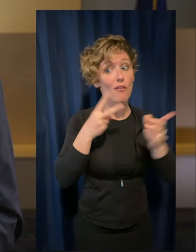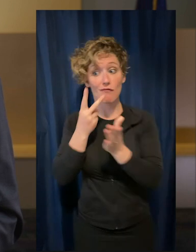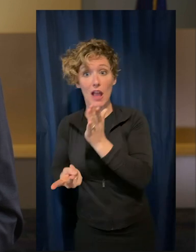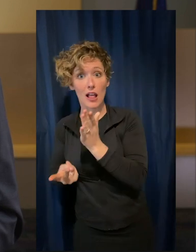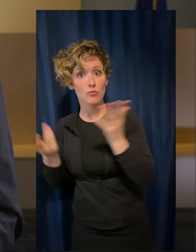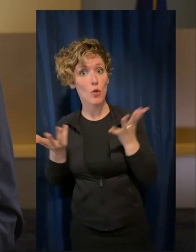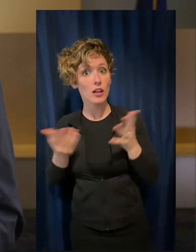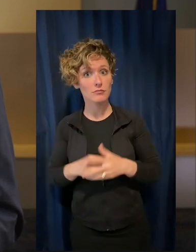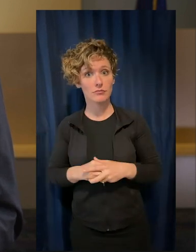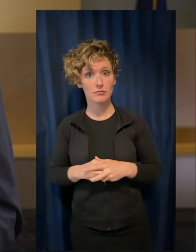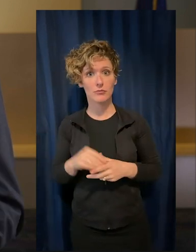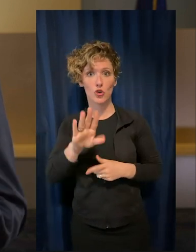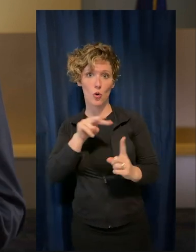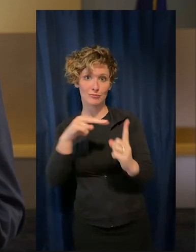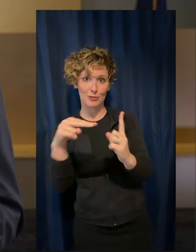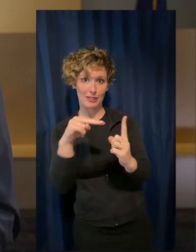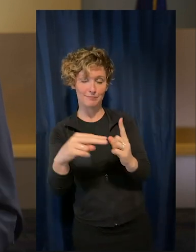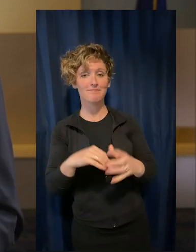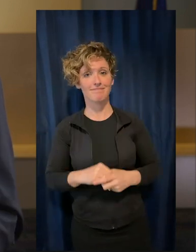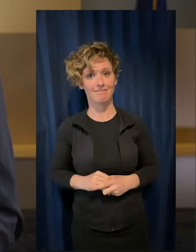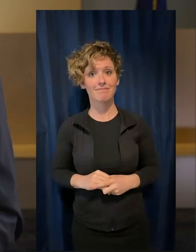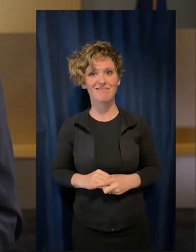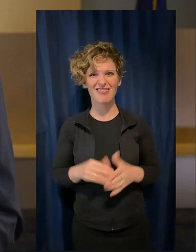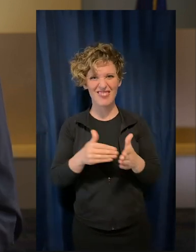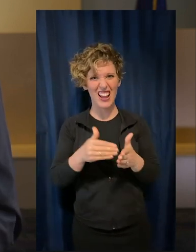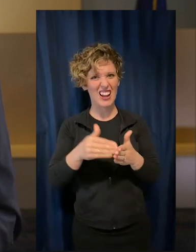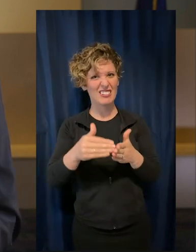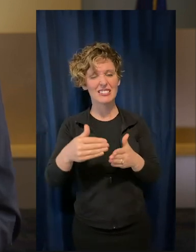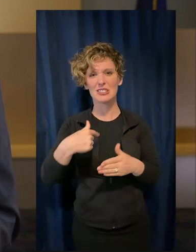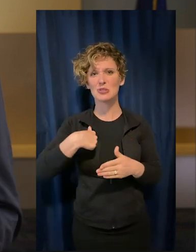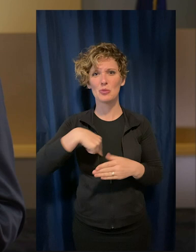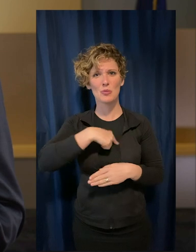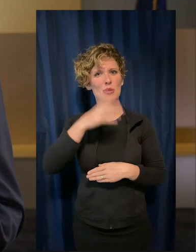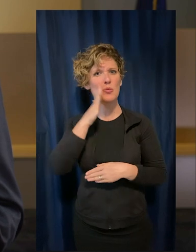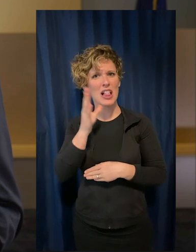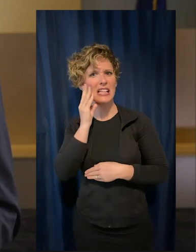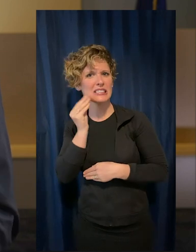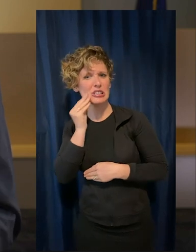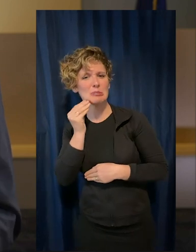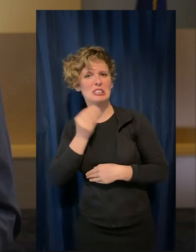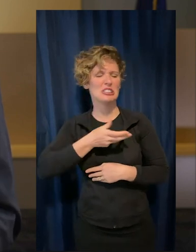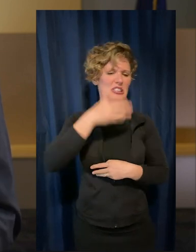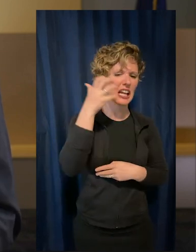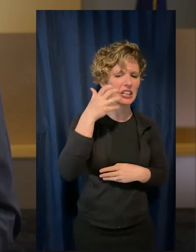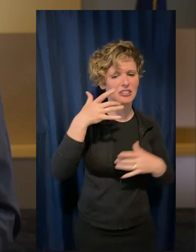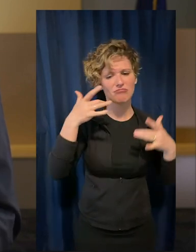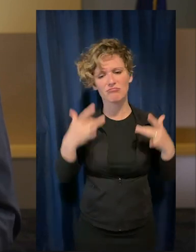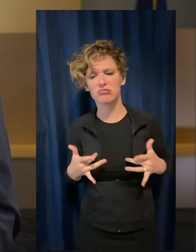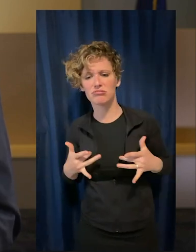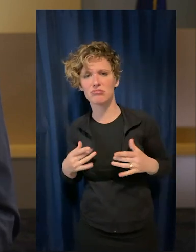perspective. We often find that we experience frustration, anger, and disappointment when coping with